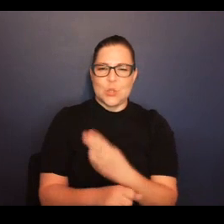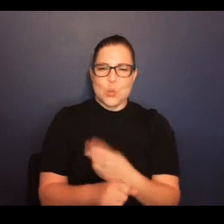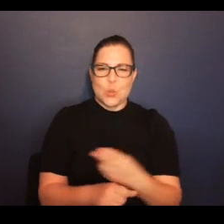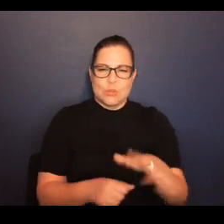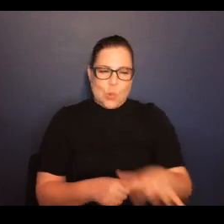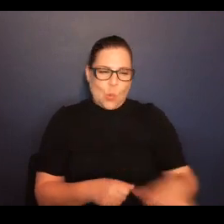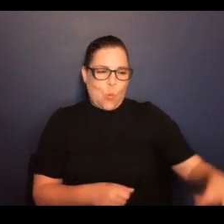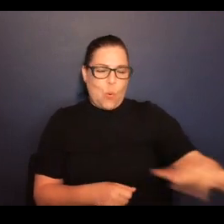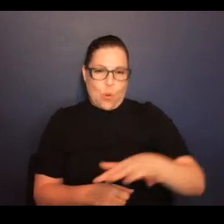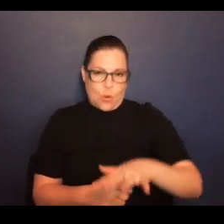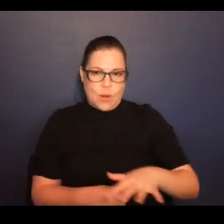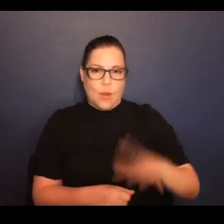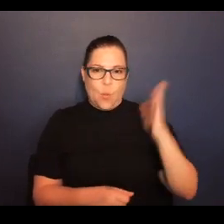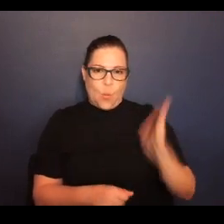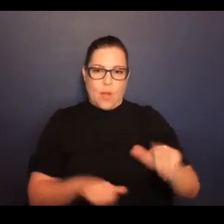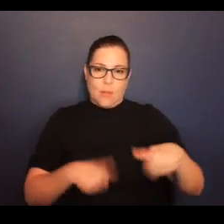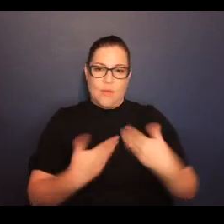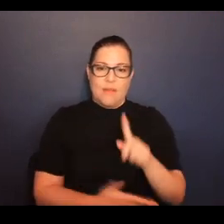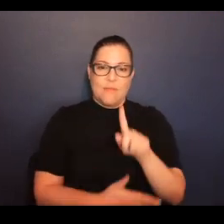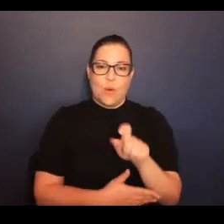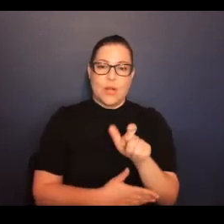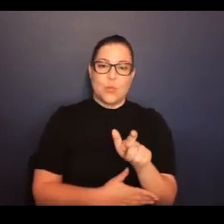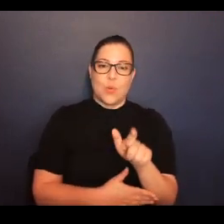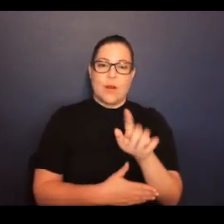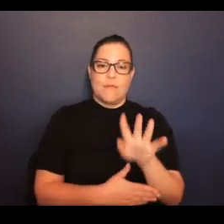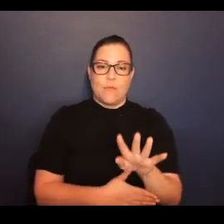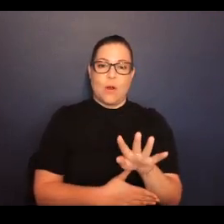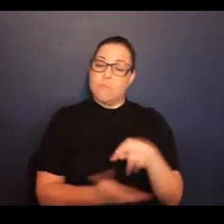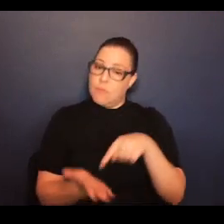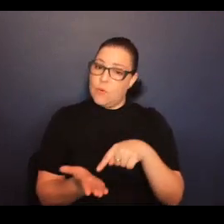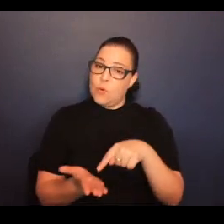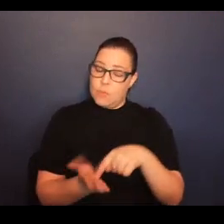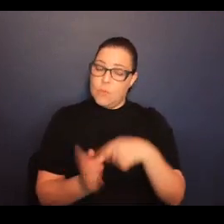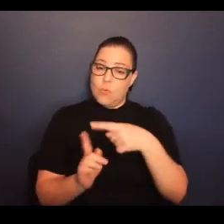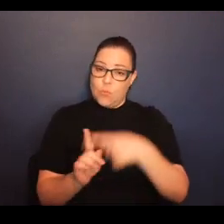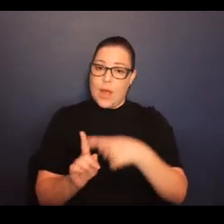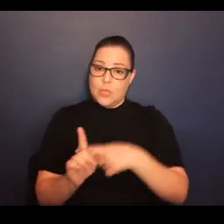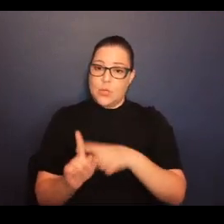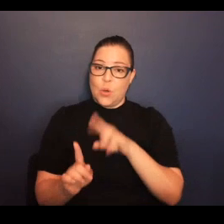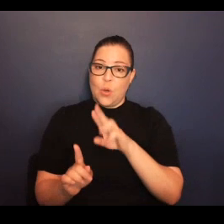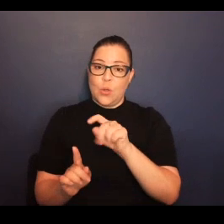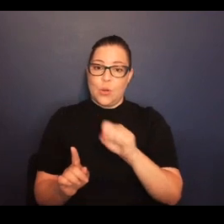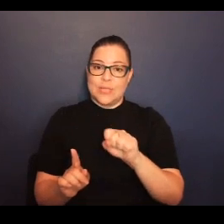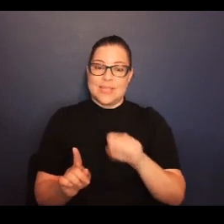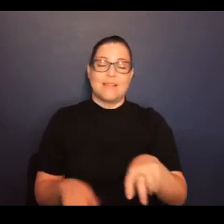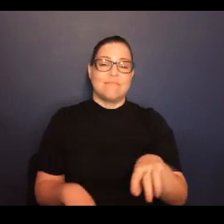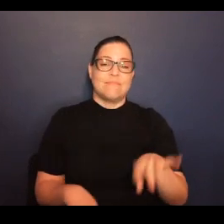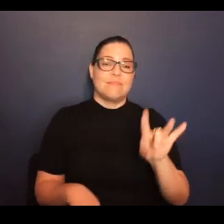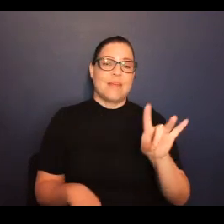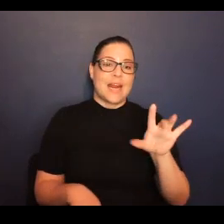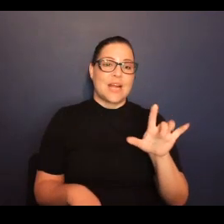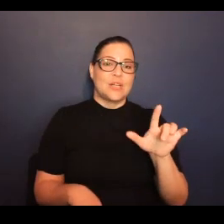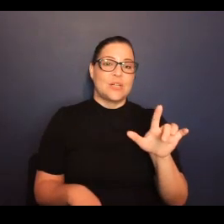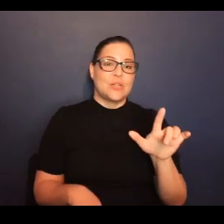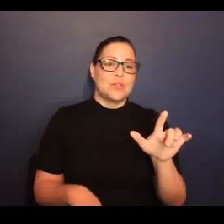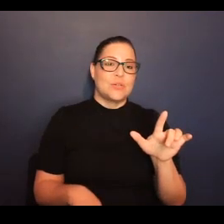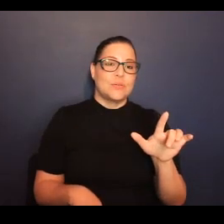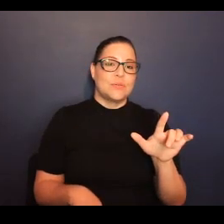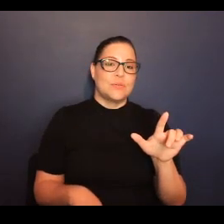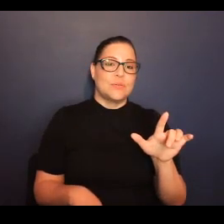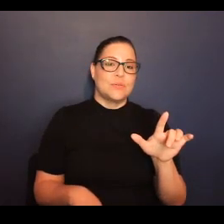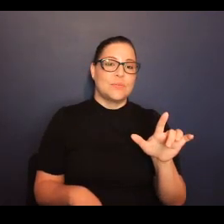public, this will be providing 124 affordable rental units, as well as 8,250 square feet of leasable commercial